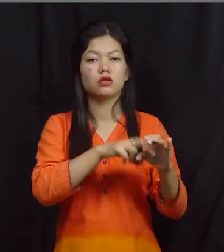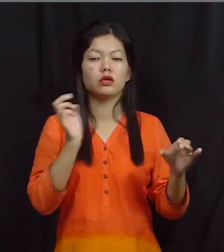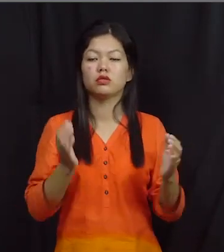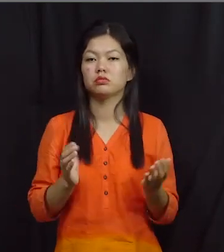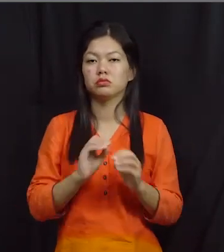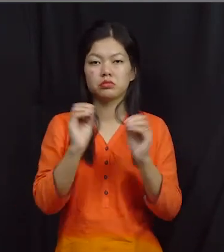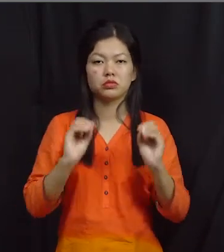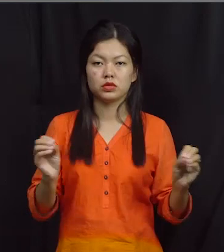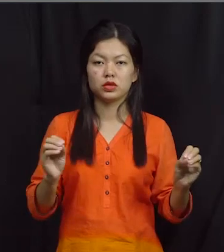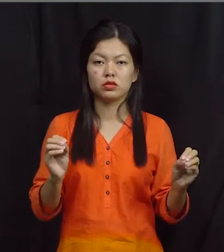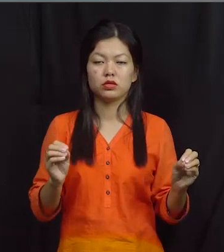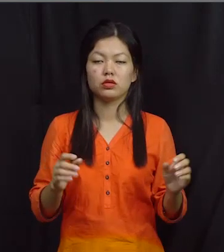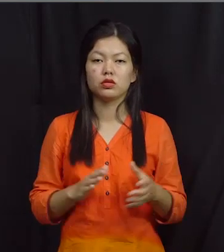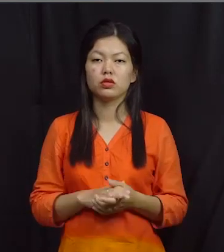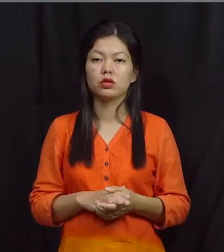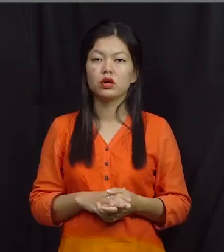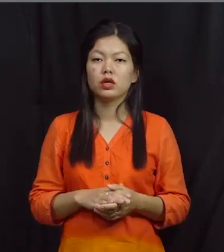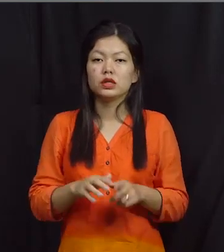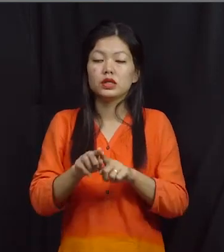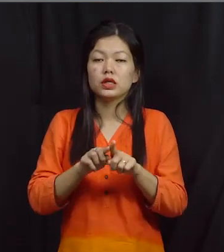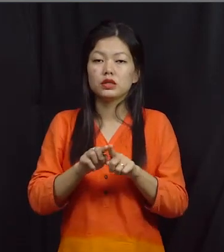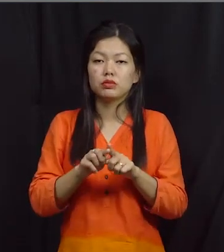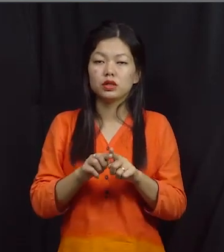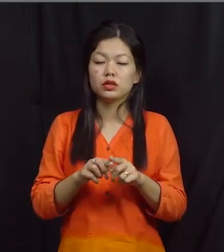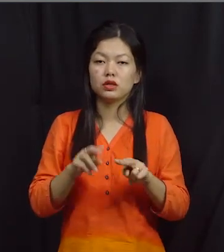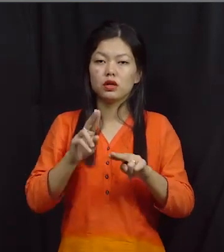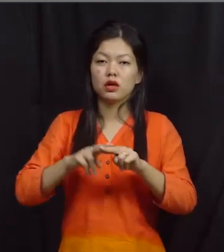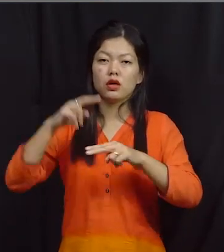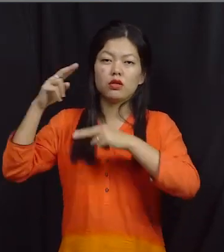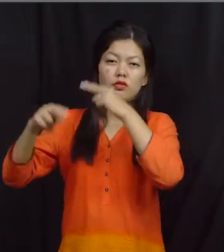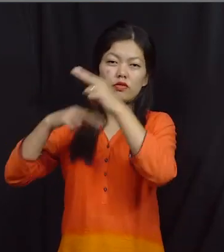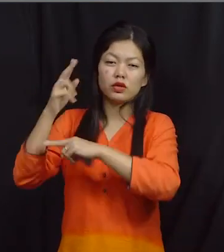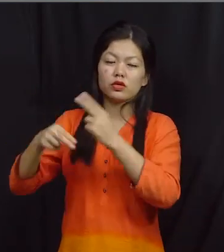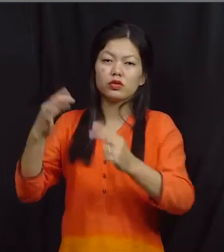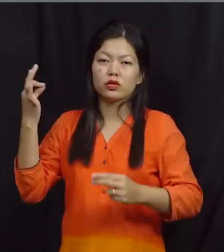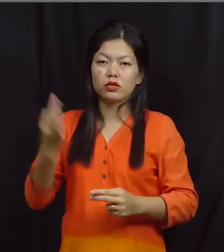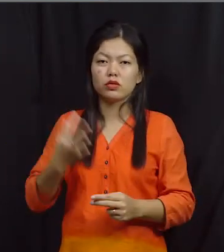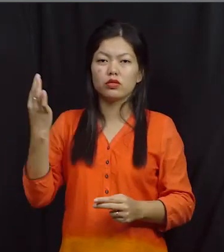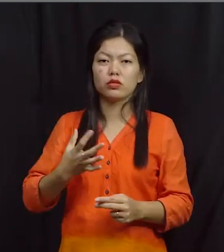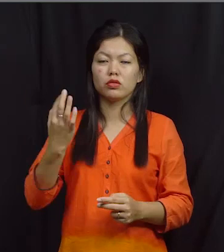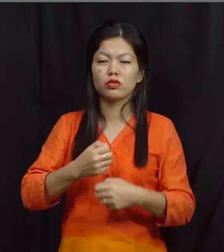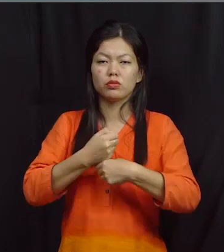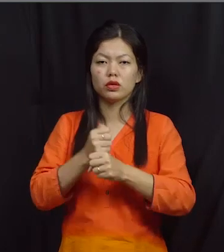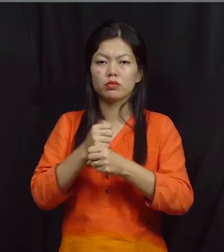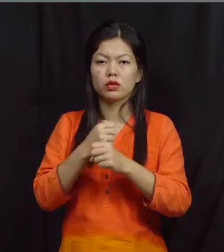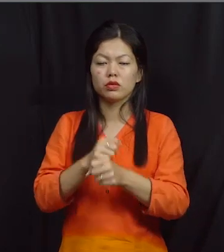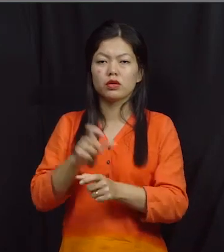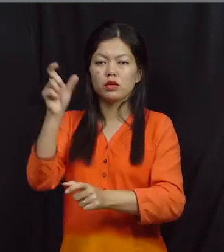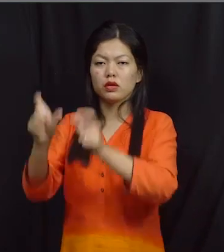Revolution, there were many industries coming up, right? So the industries needed a lot of workers, isn't it?